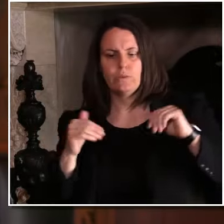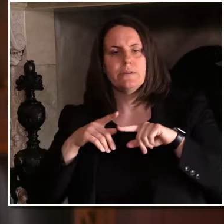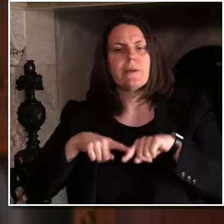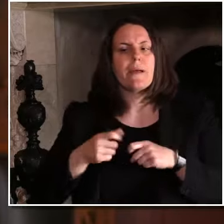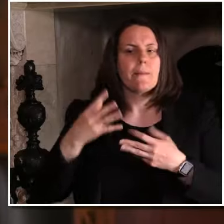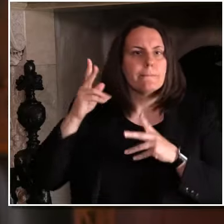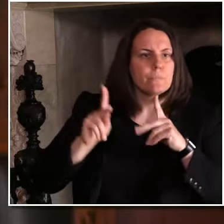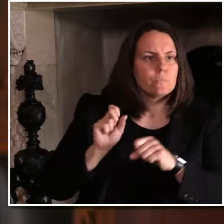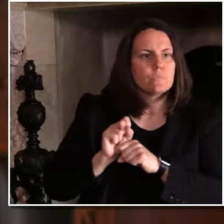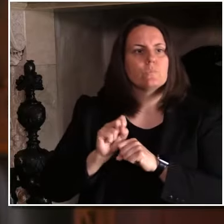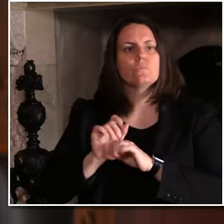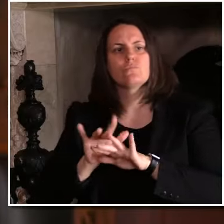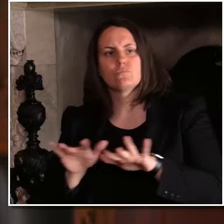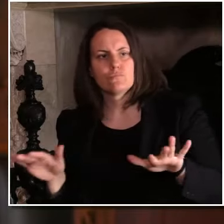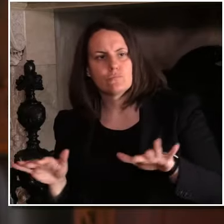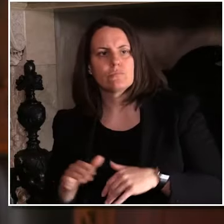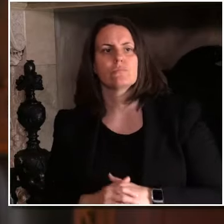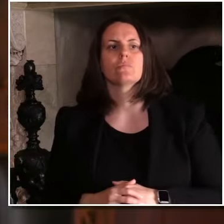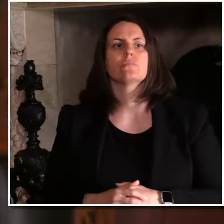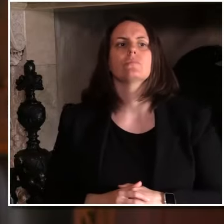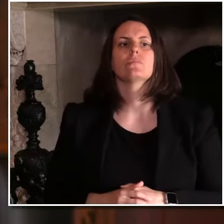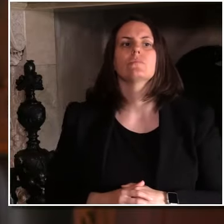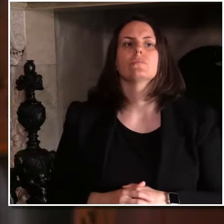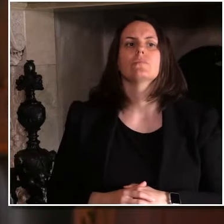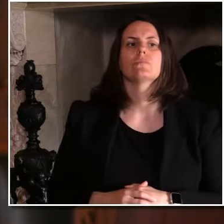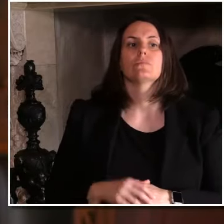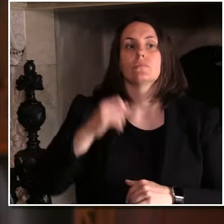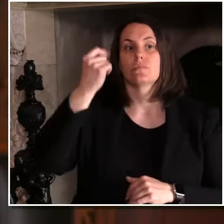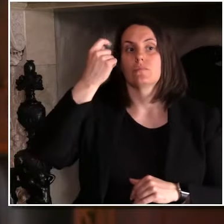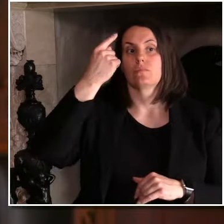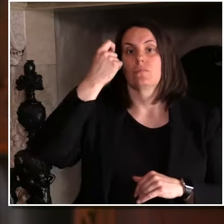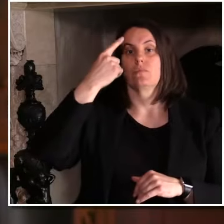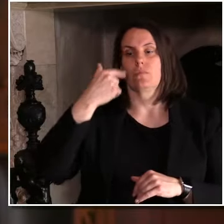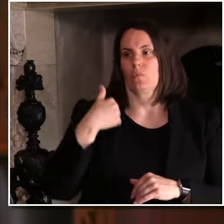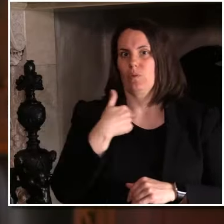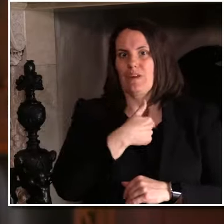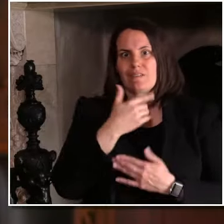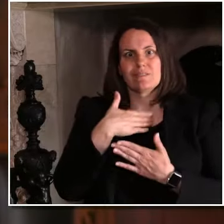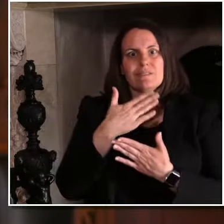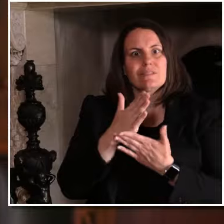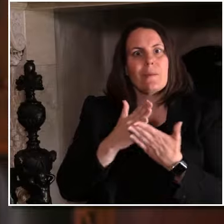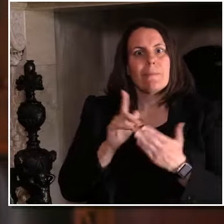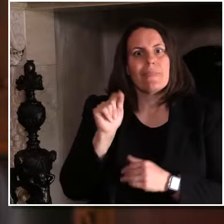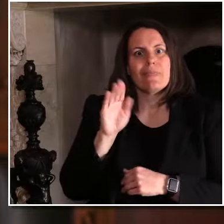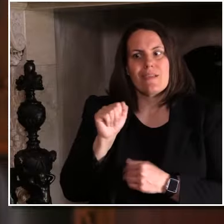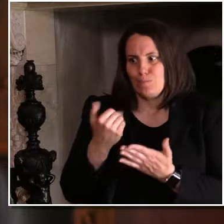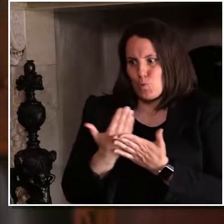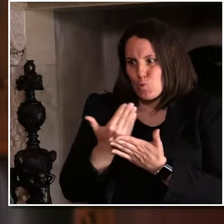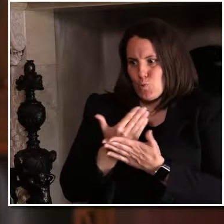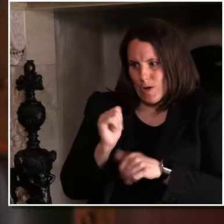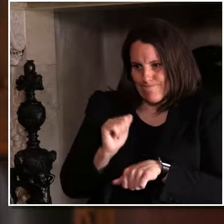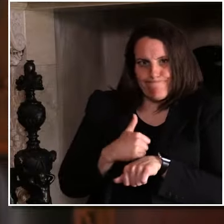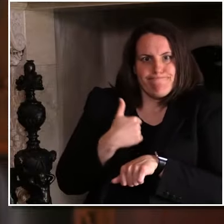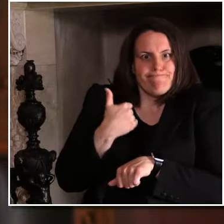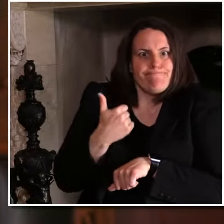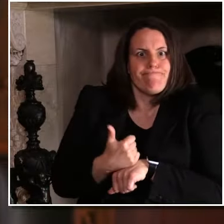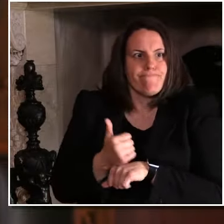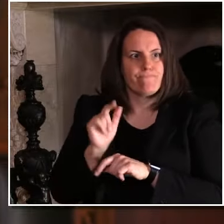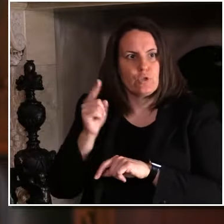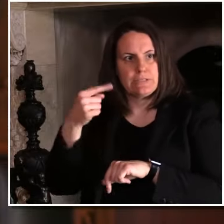state continue to come online with testing capacity, but we also are very closely tracking some of these supply chain issues, whether it's